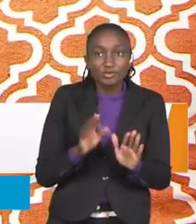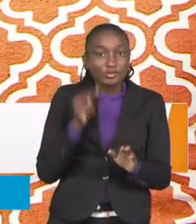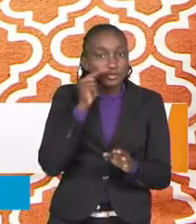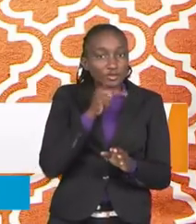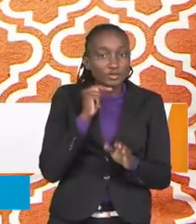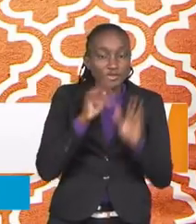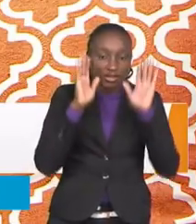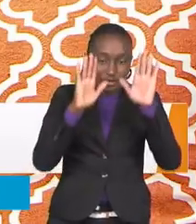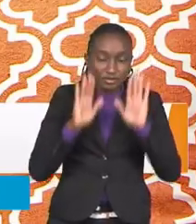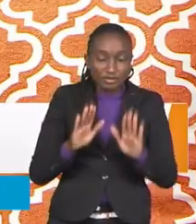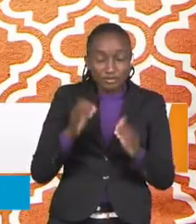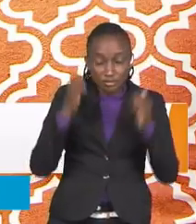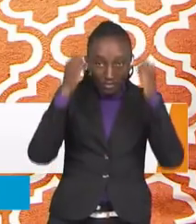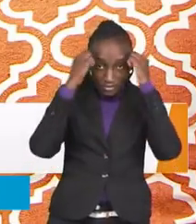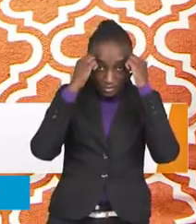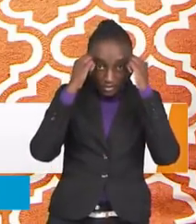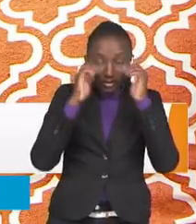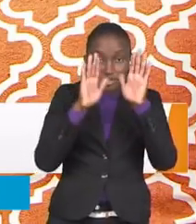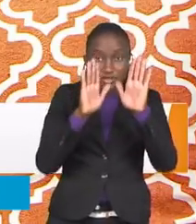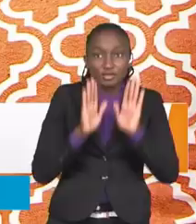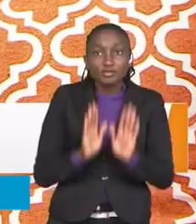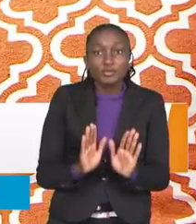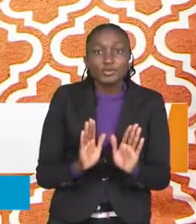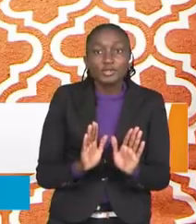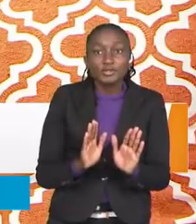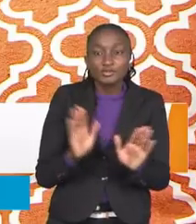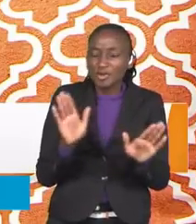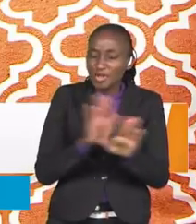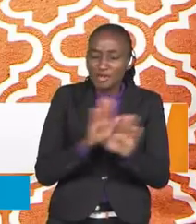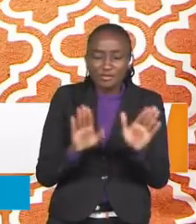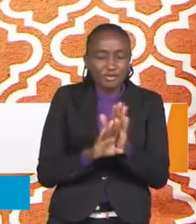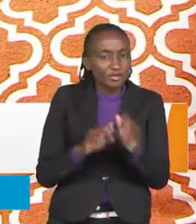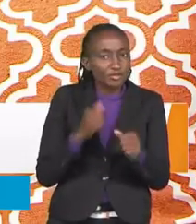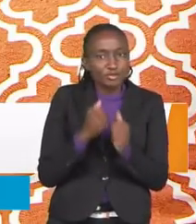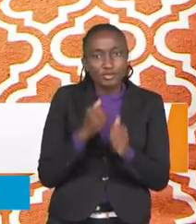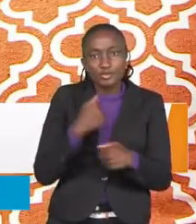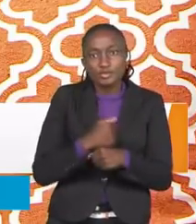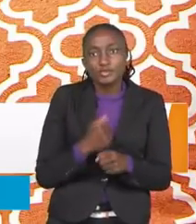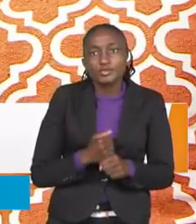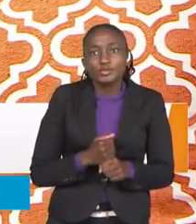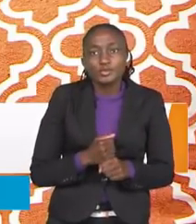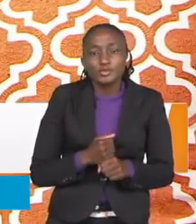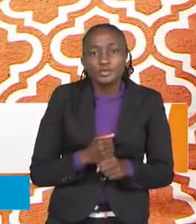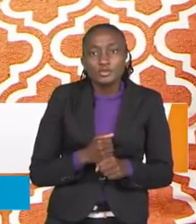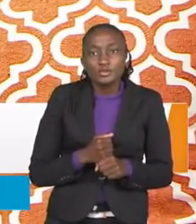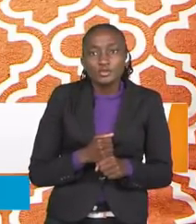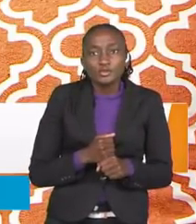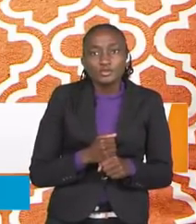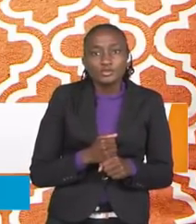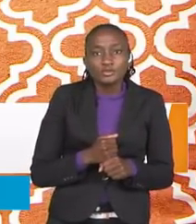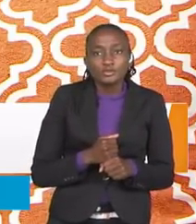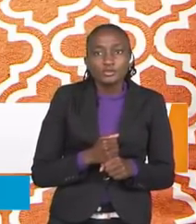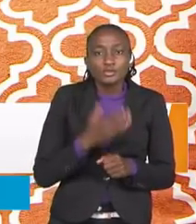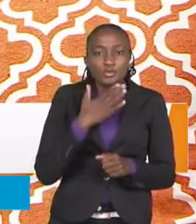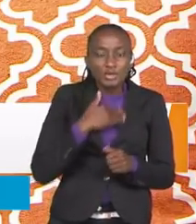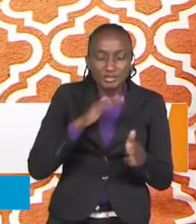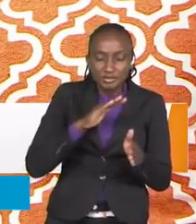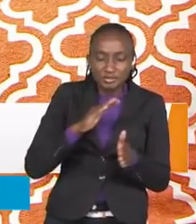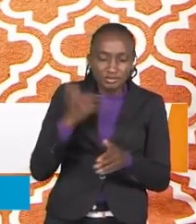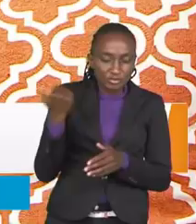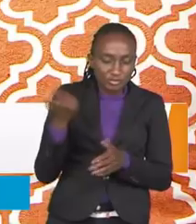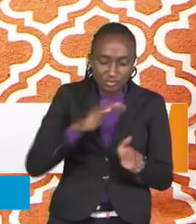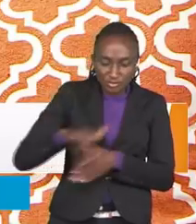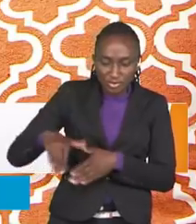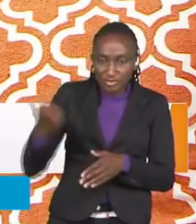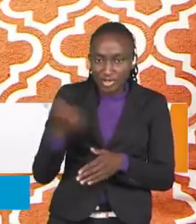basic for education, it's a basic for everything we do. It's true that. It's and, true so, that. And so we do not want to leave anyone behind, and there